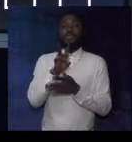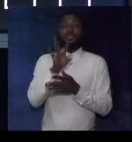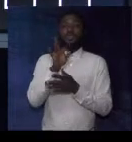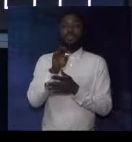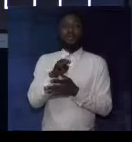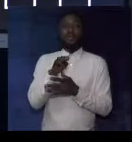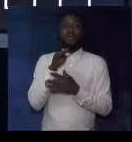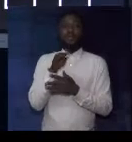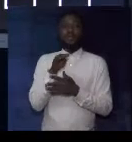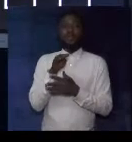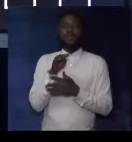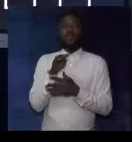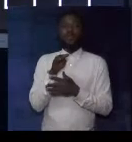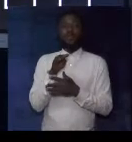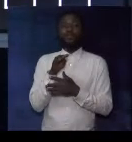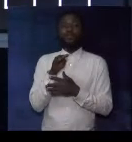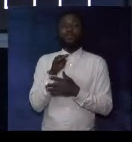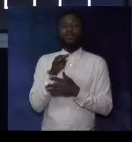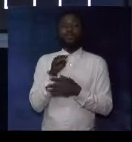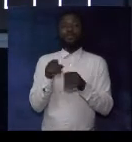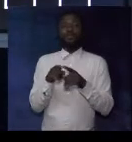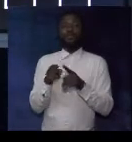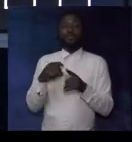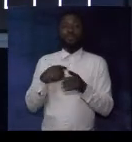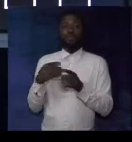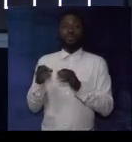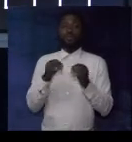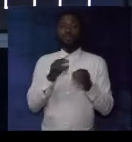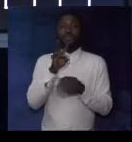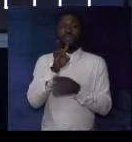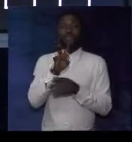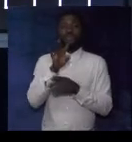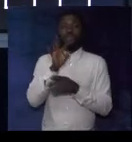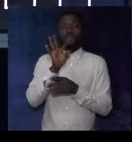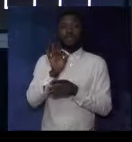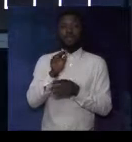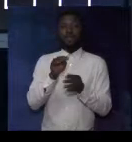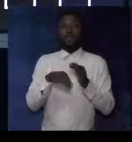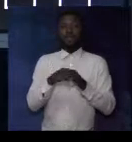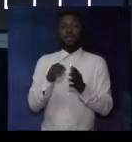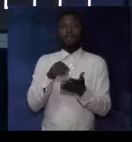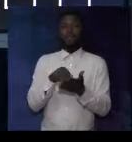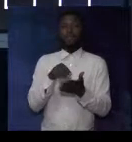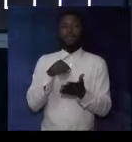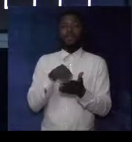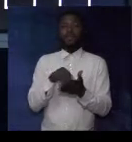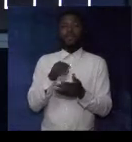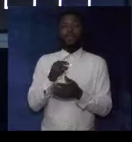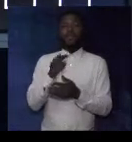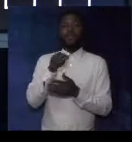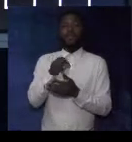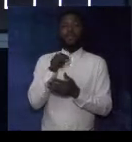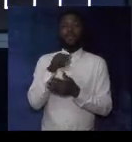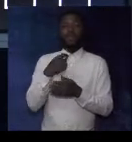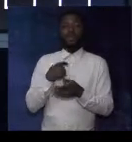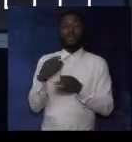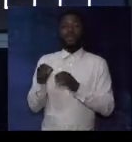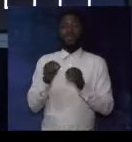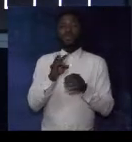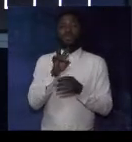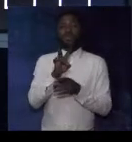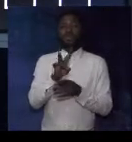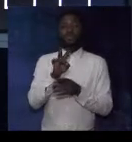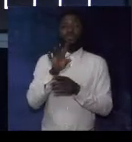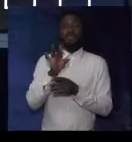there are 79 billion, as it is said in the number. So we'll put 79 under billion. Million, we must put 28